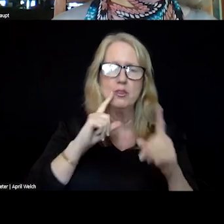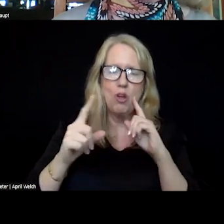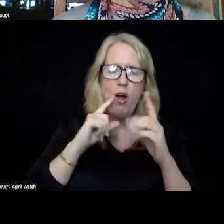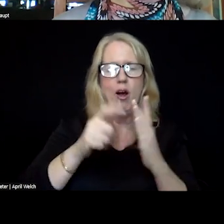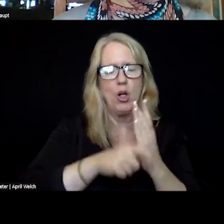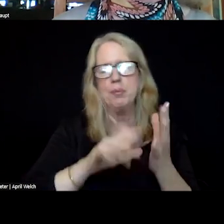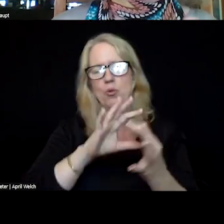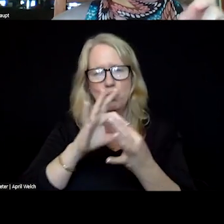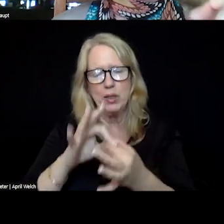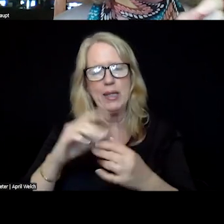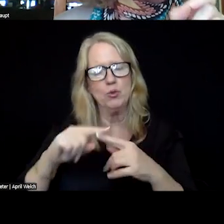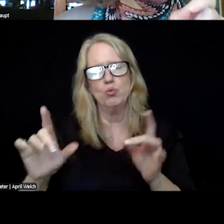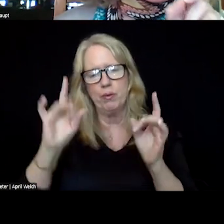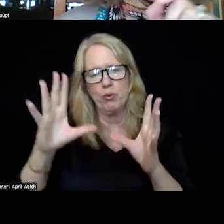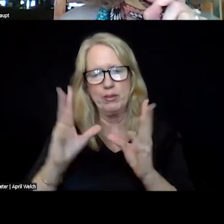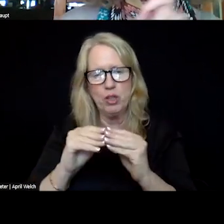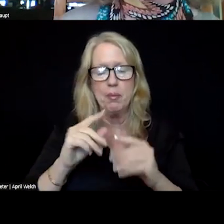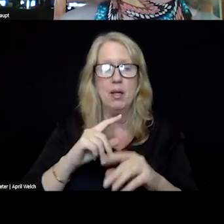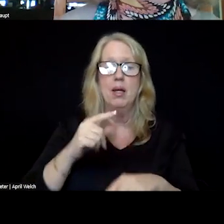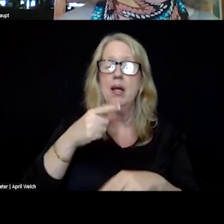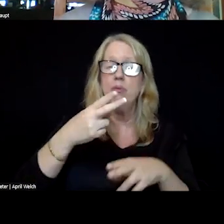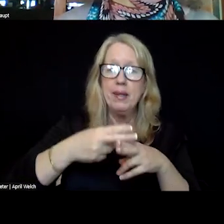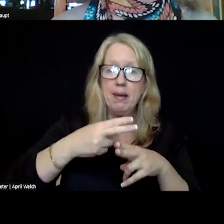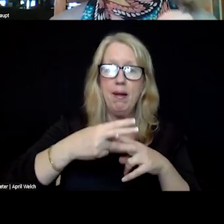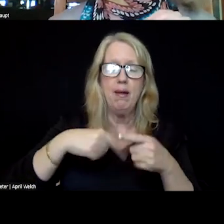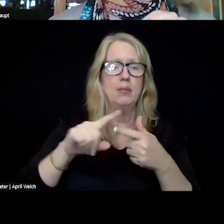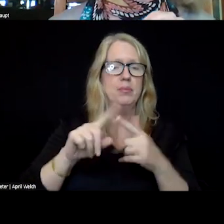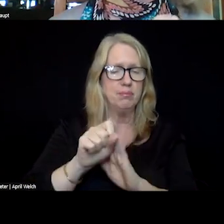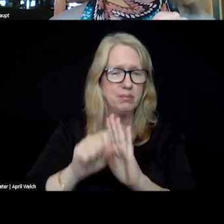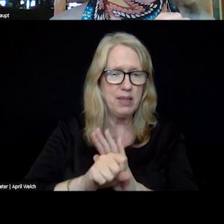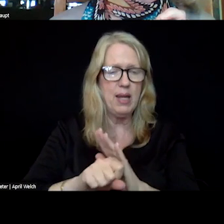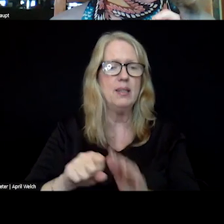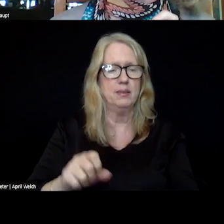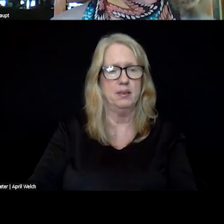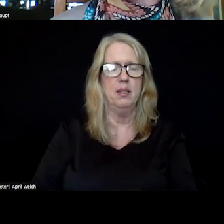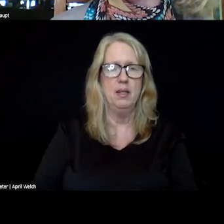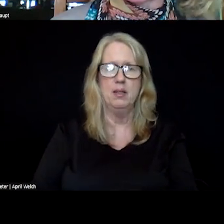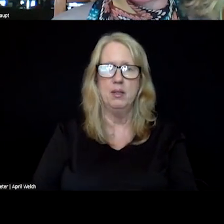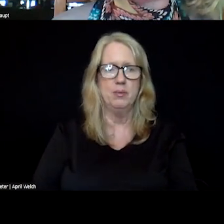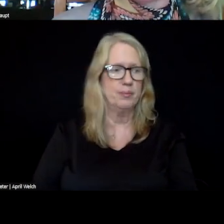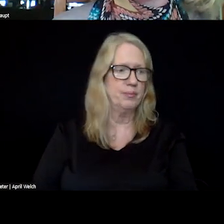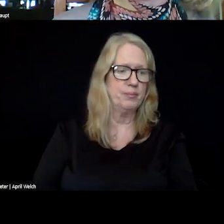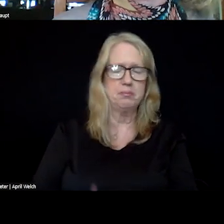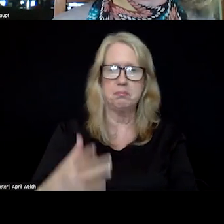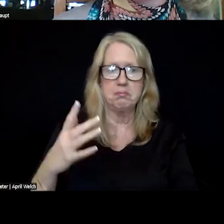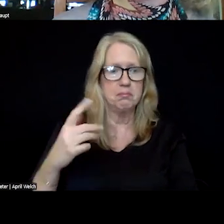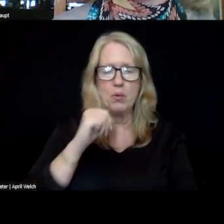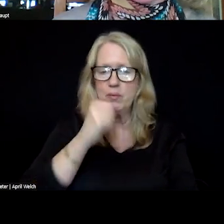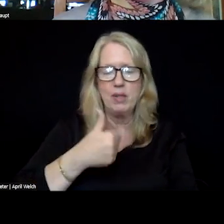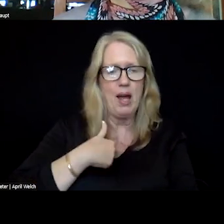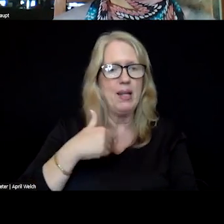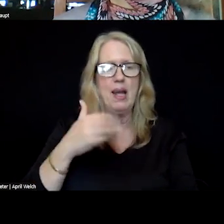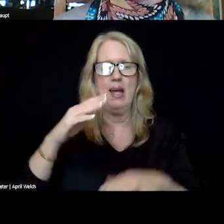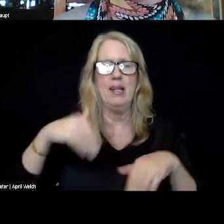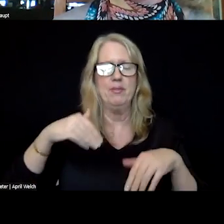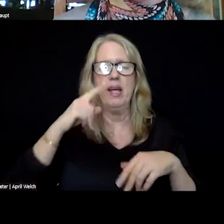related to the crisis jam. The ones with the names in the states, we have not had a feature